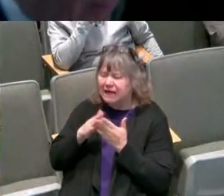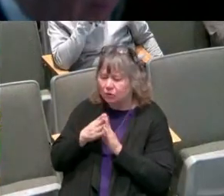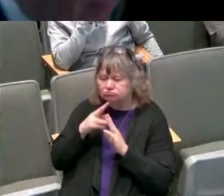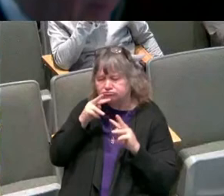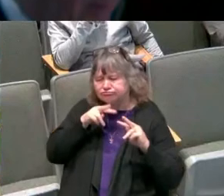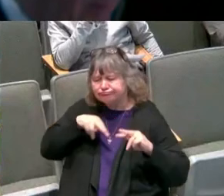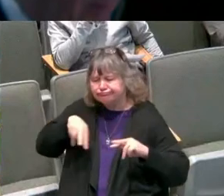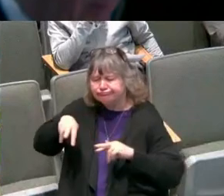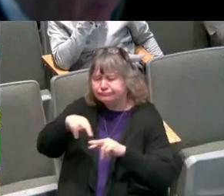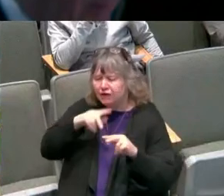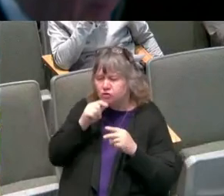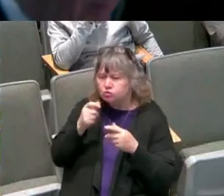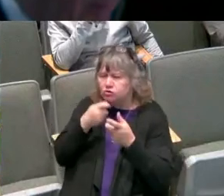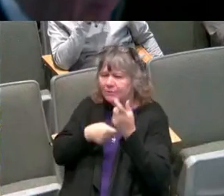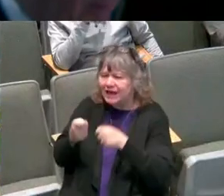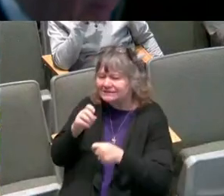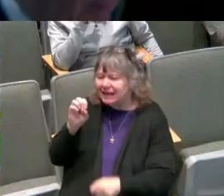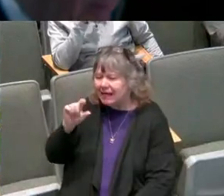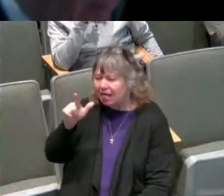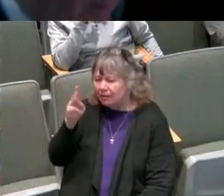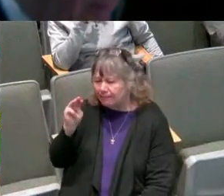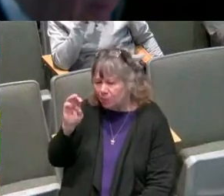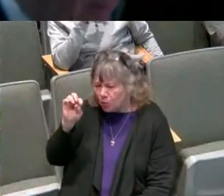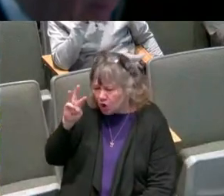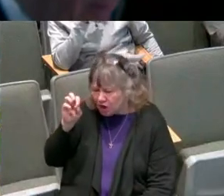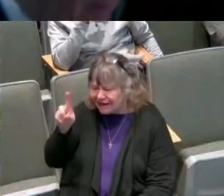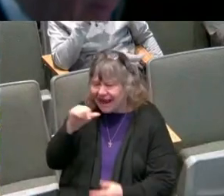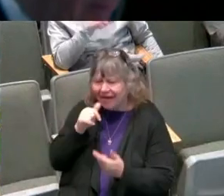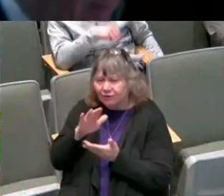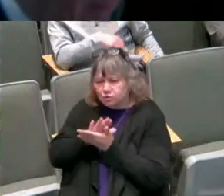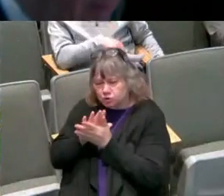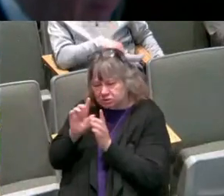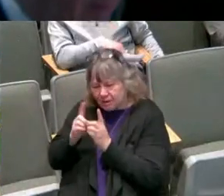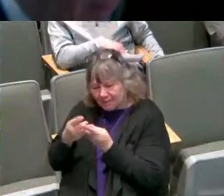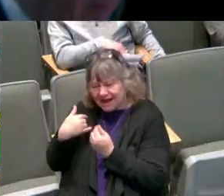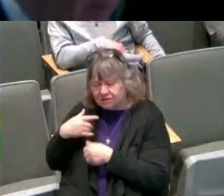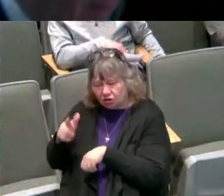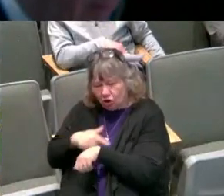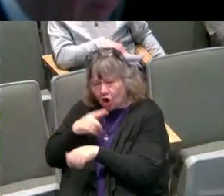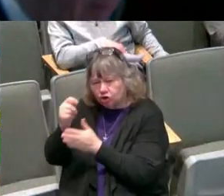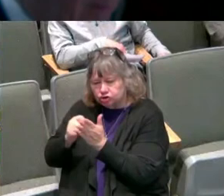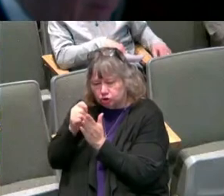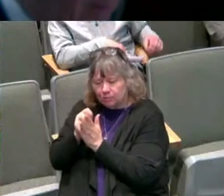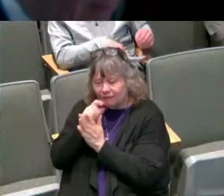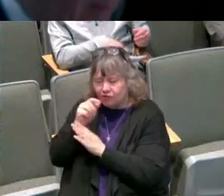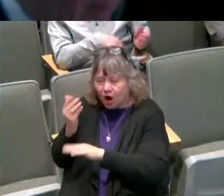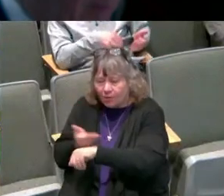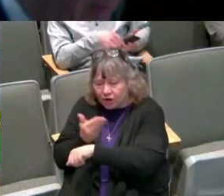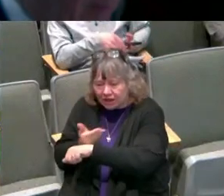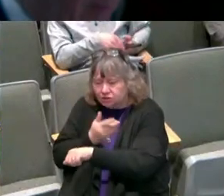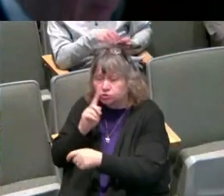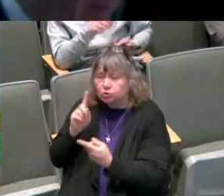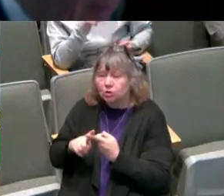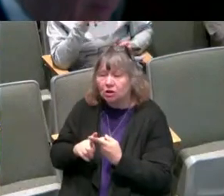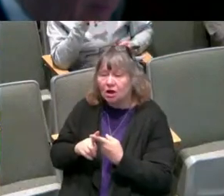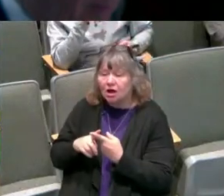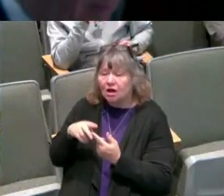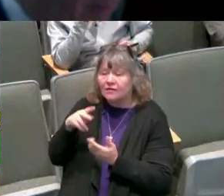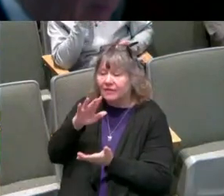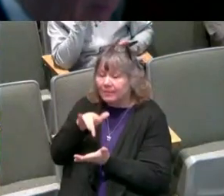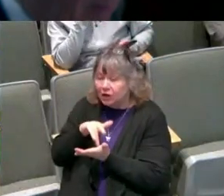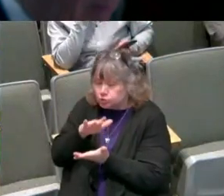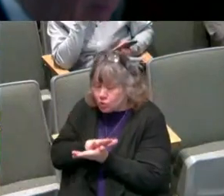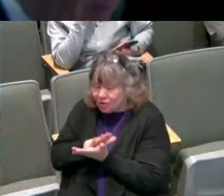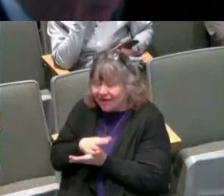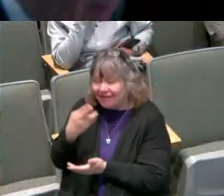of an Elmwood School replacement or renewal and the school department also has a longer term plan for a major upgrade to the Hopkins school middle school